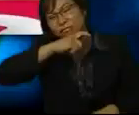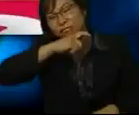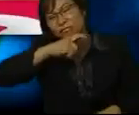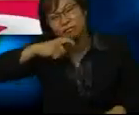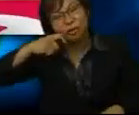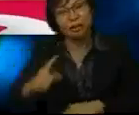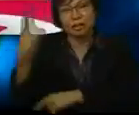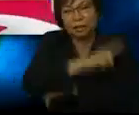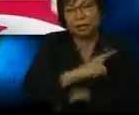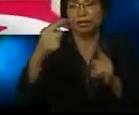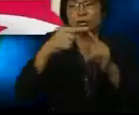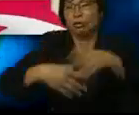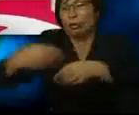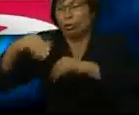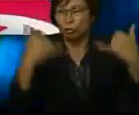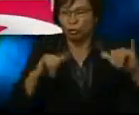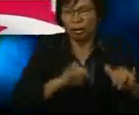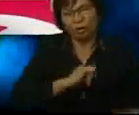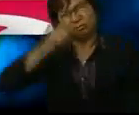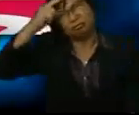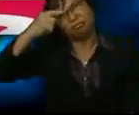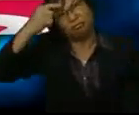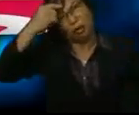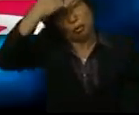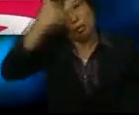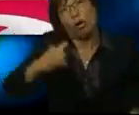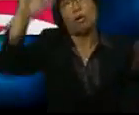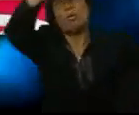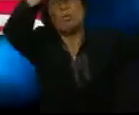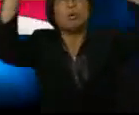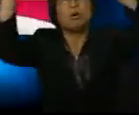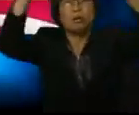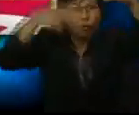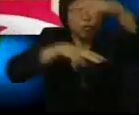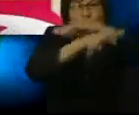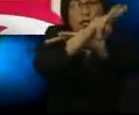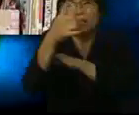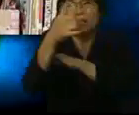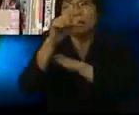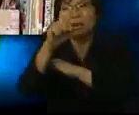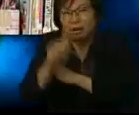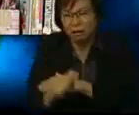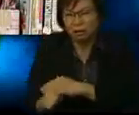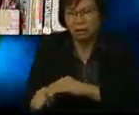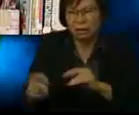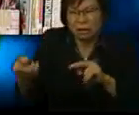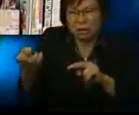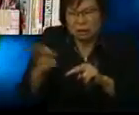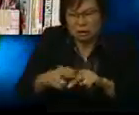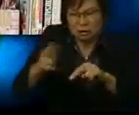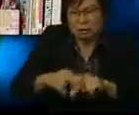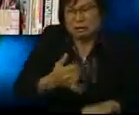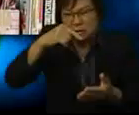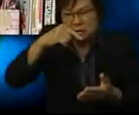play. I wonder why the weather forecast has been increasingly wrong. This month is supposed